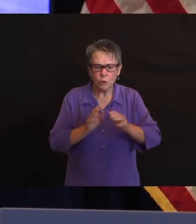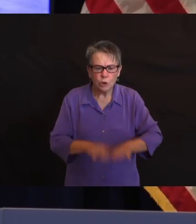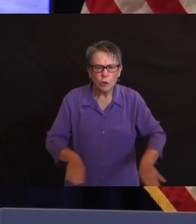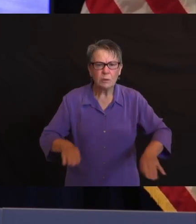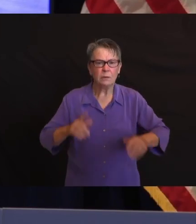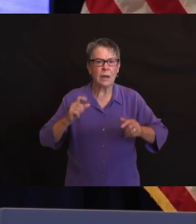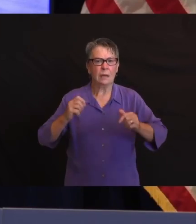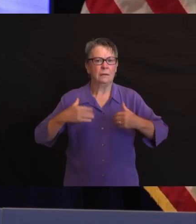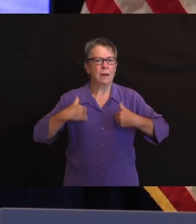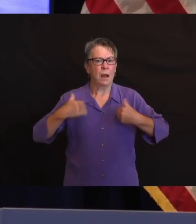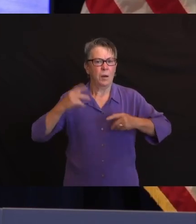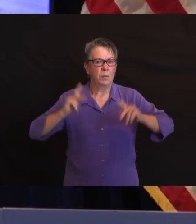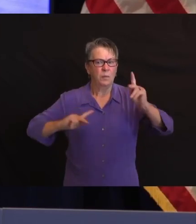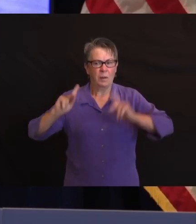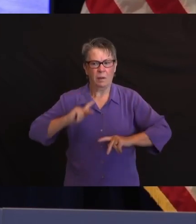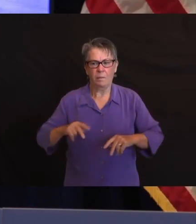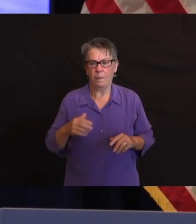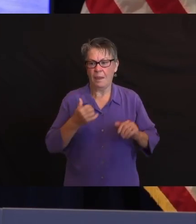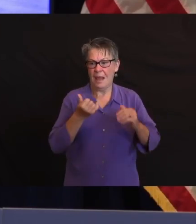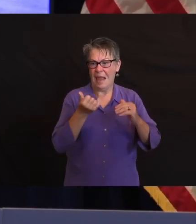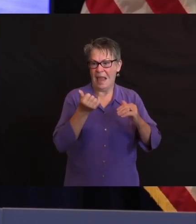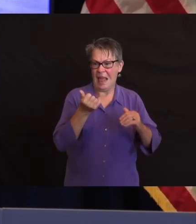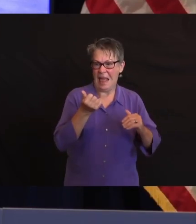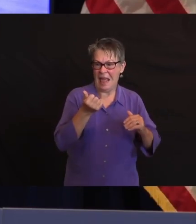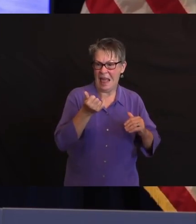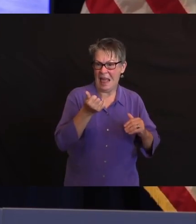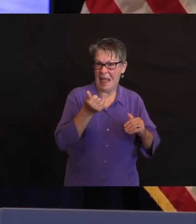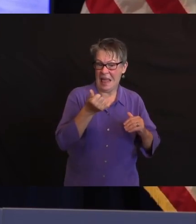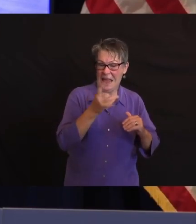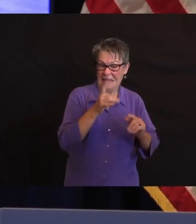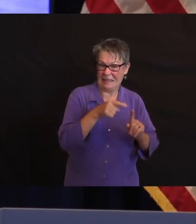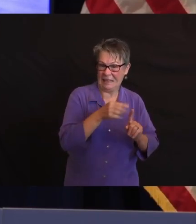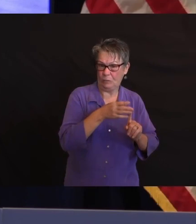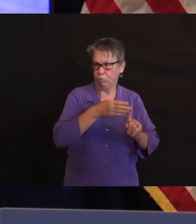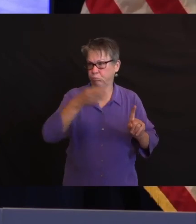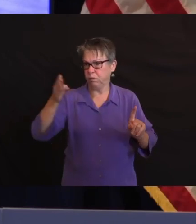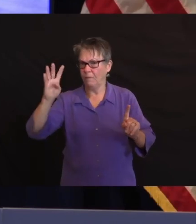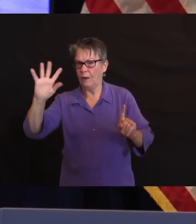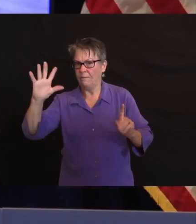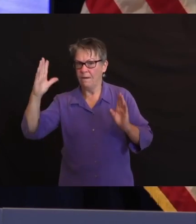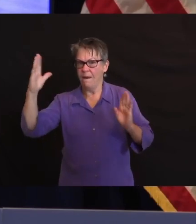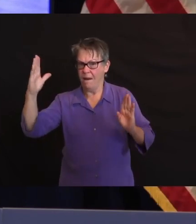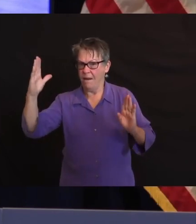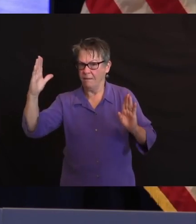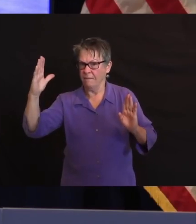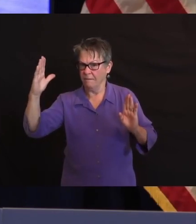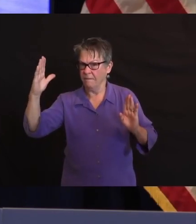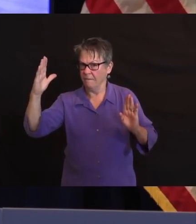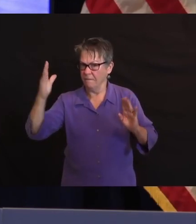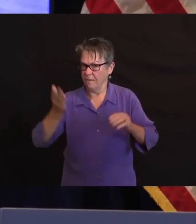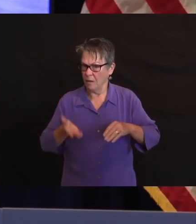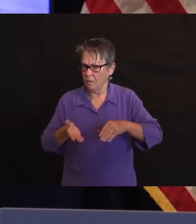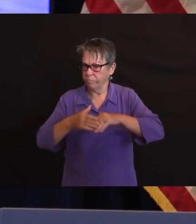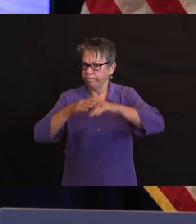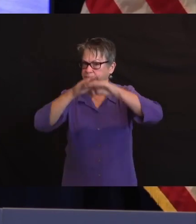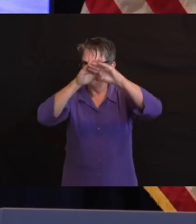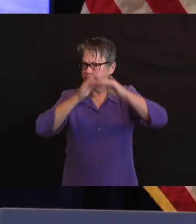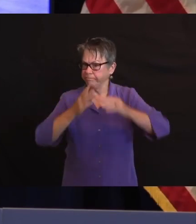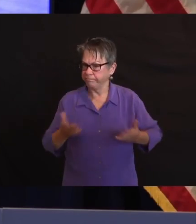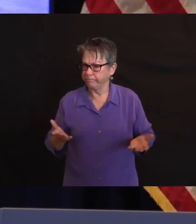group. The finding of the data is limited because we don't know if it is truly representative of the state. However, it is